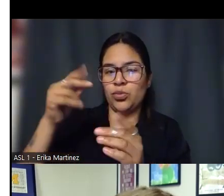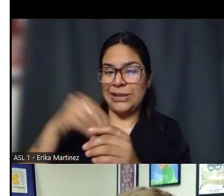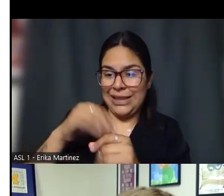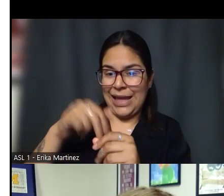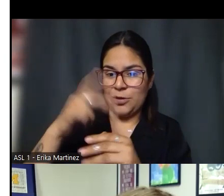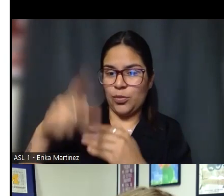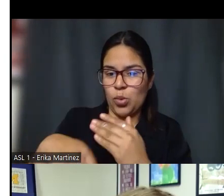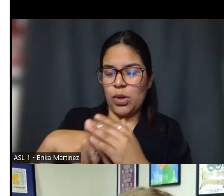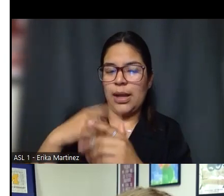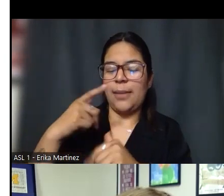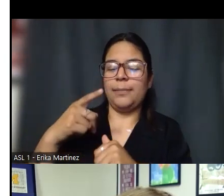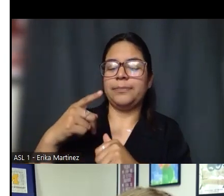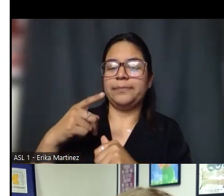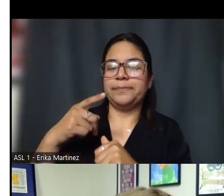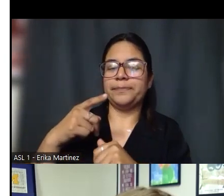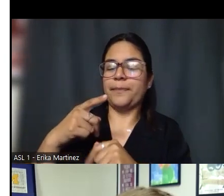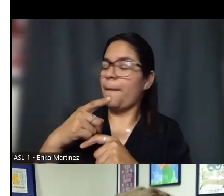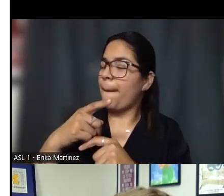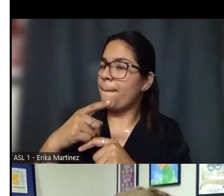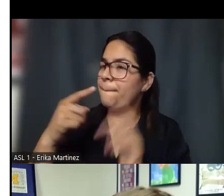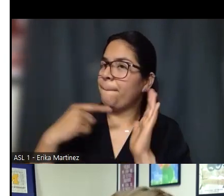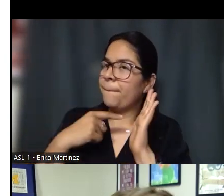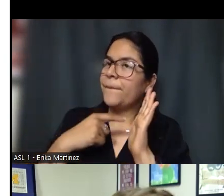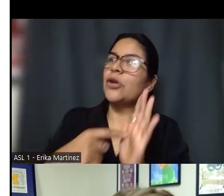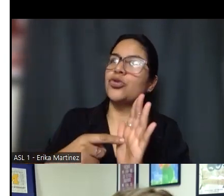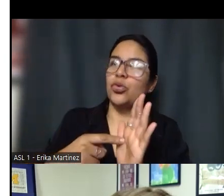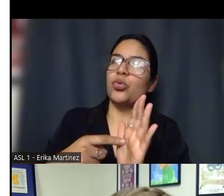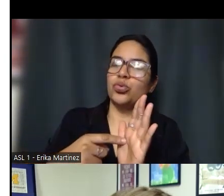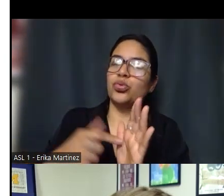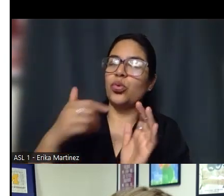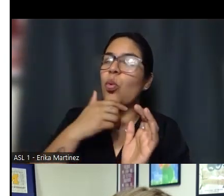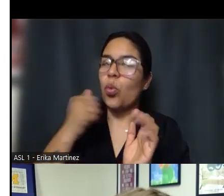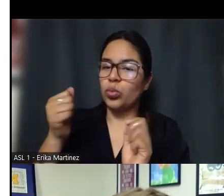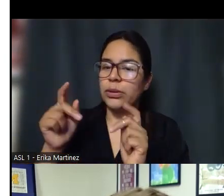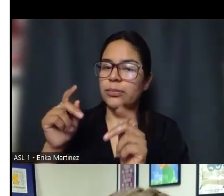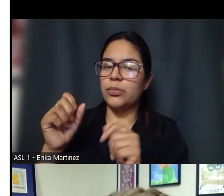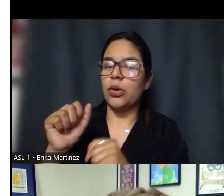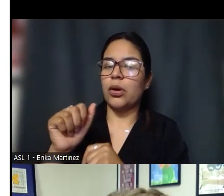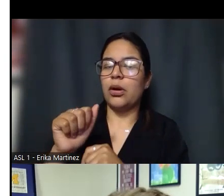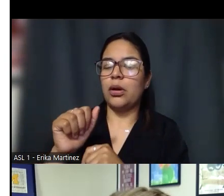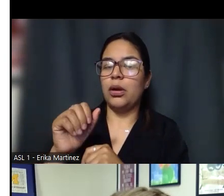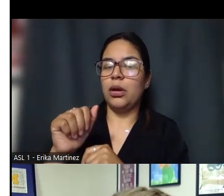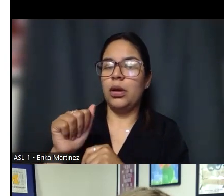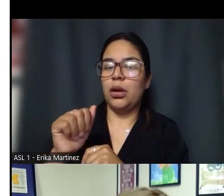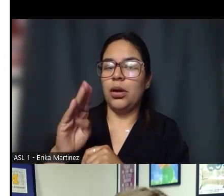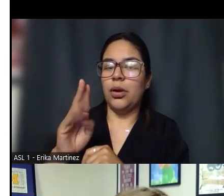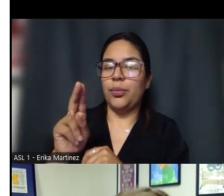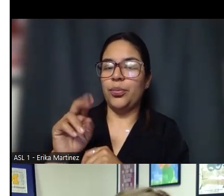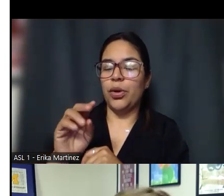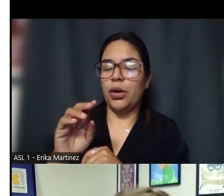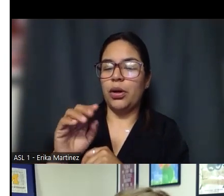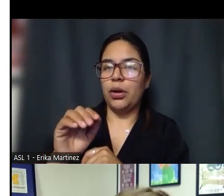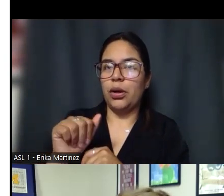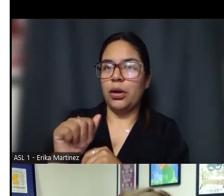are funded through this program chose to focus on elder abuse. And the next competitive cycle is